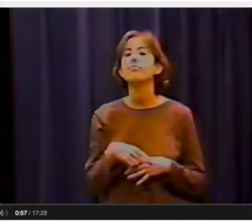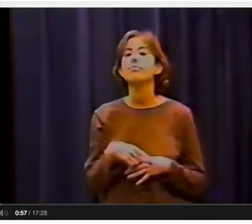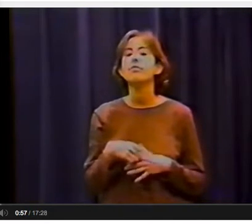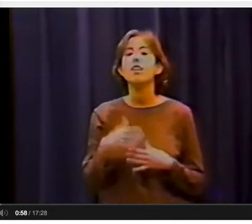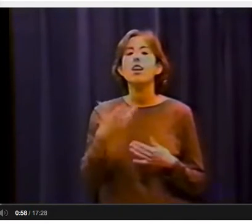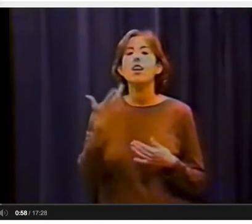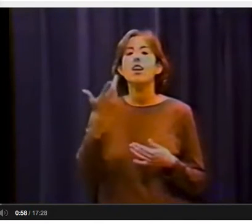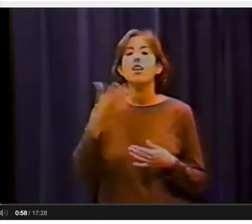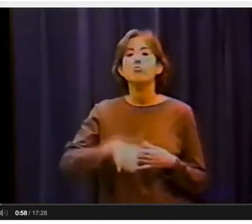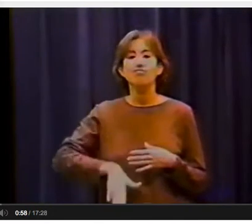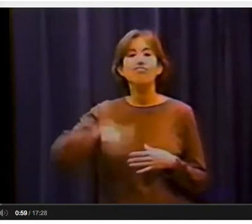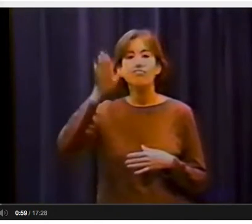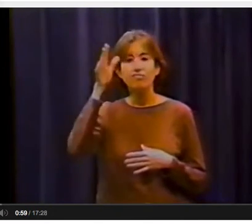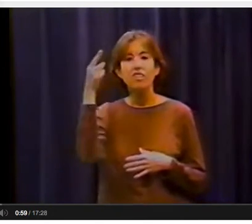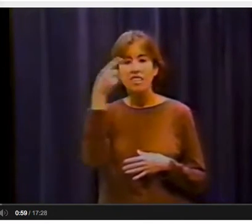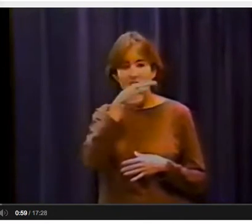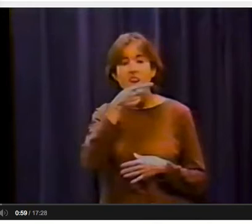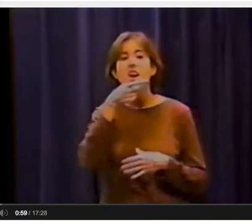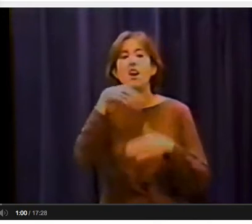hearing.